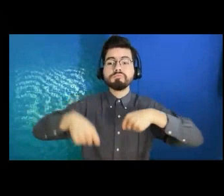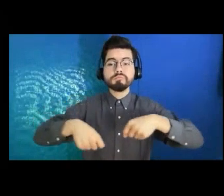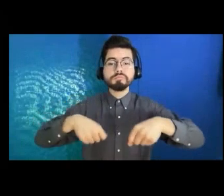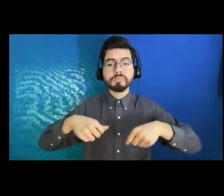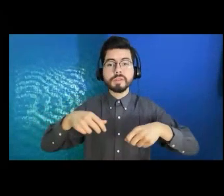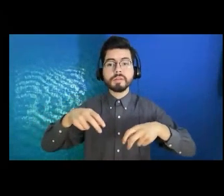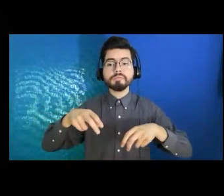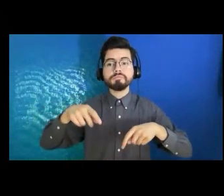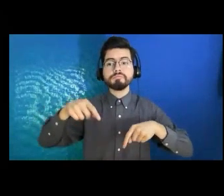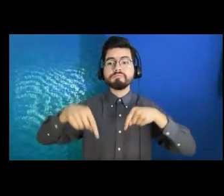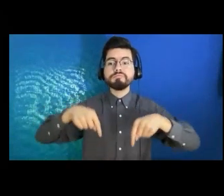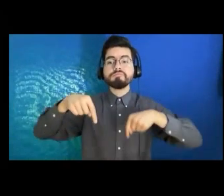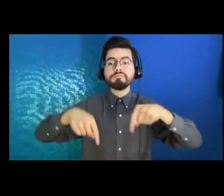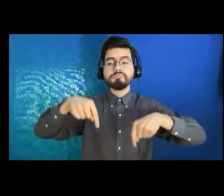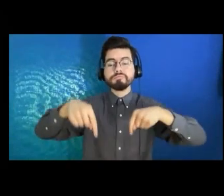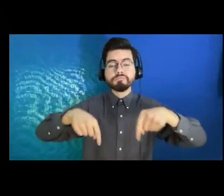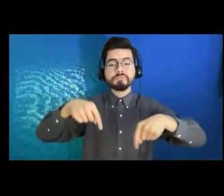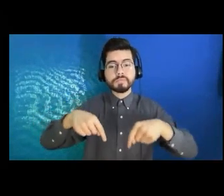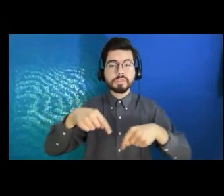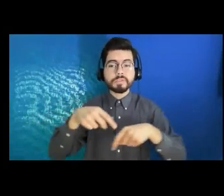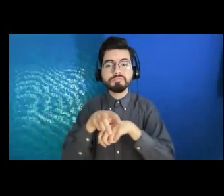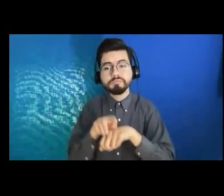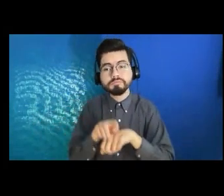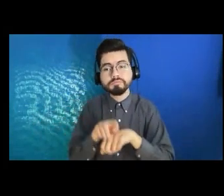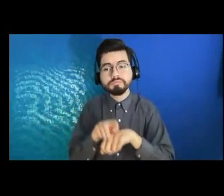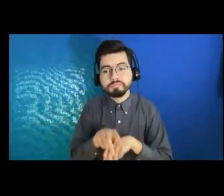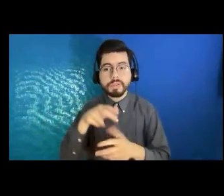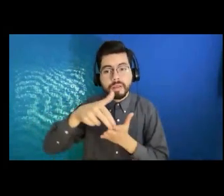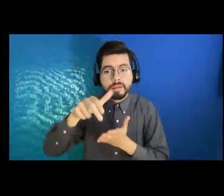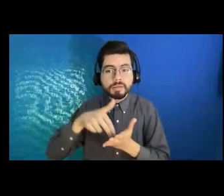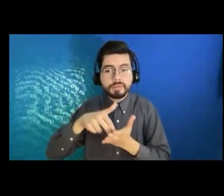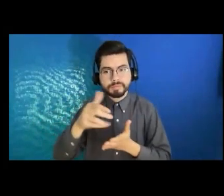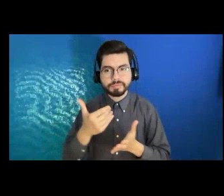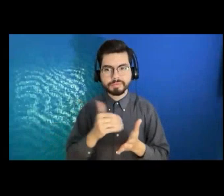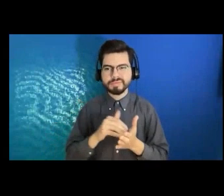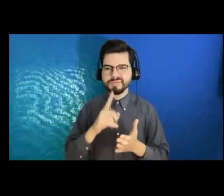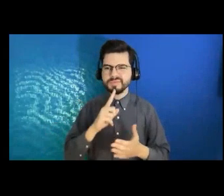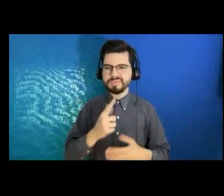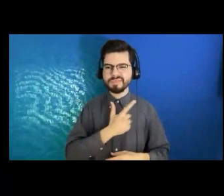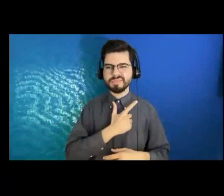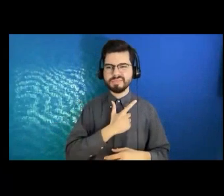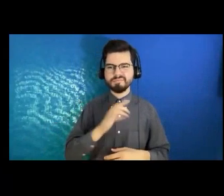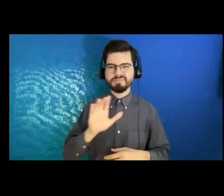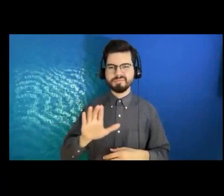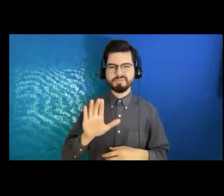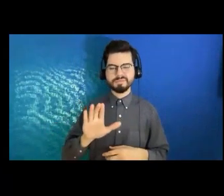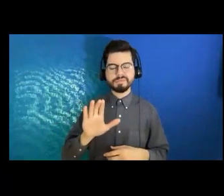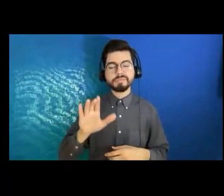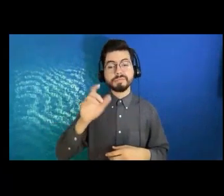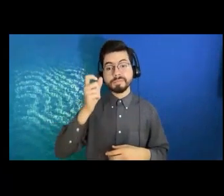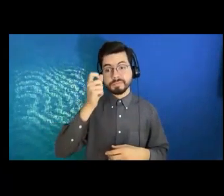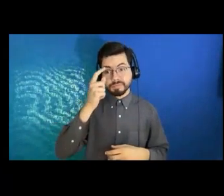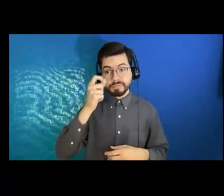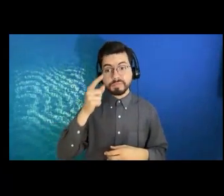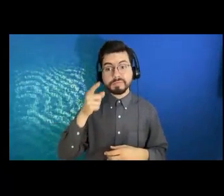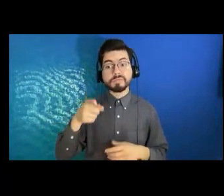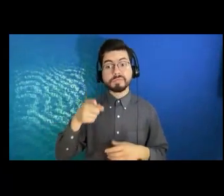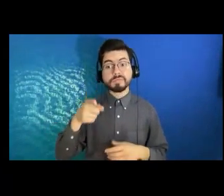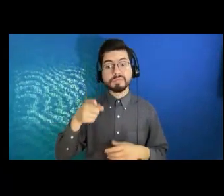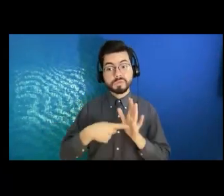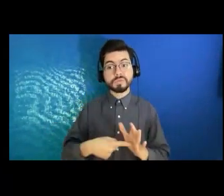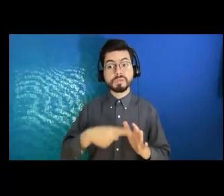Oh, yeah. So this next one shows you how much a bear can eat in one sitting during the late